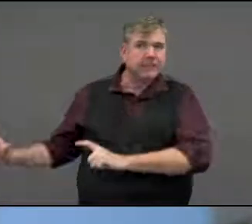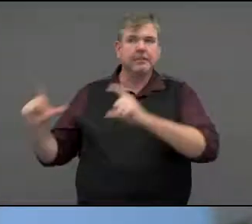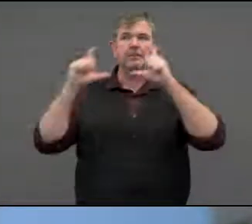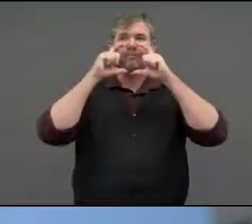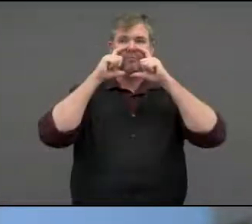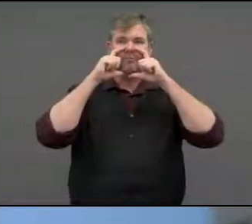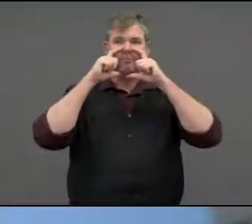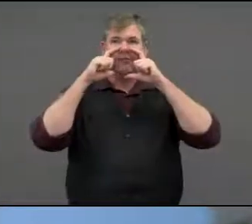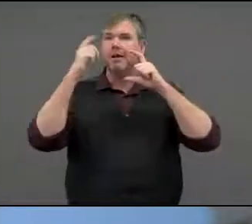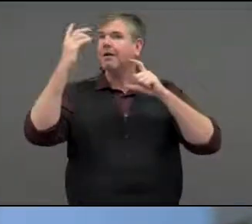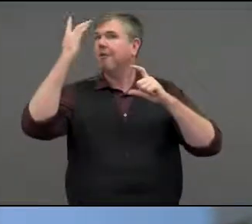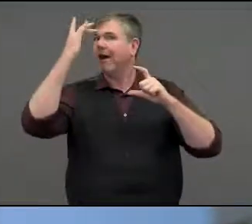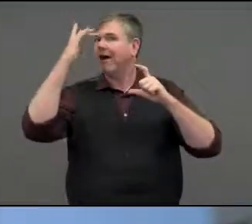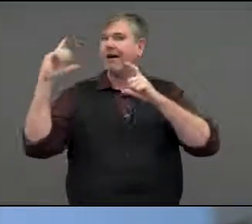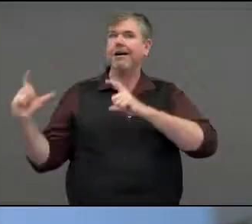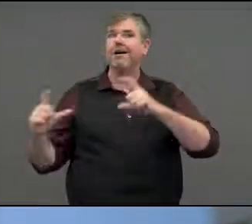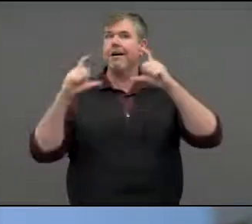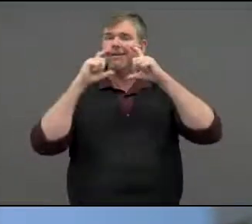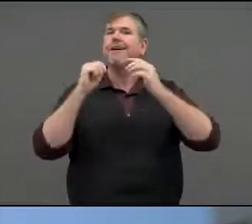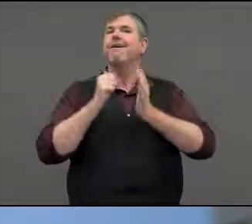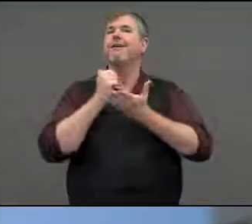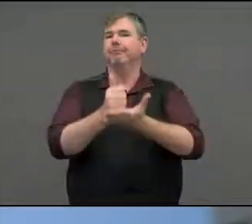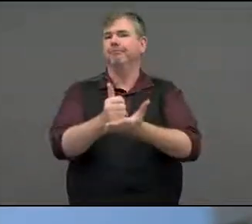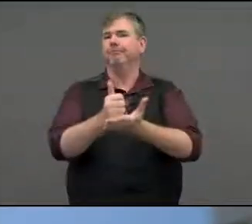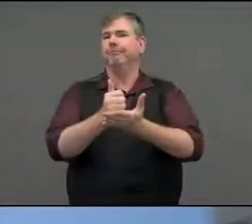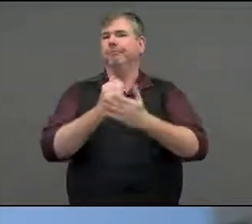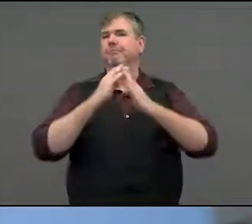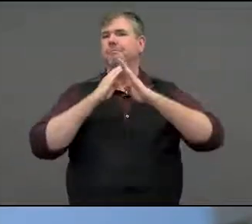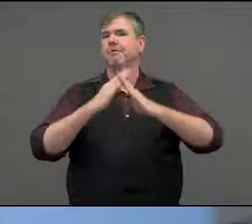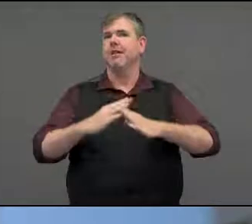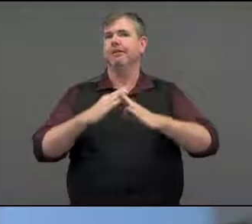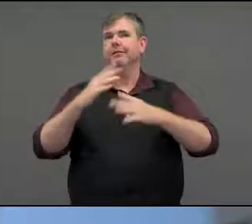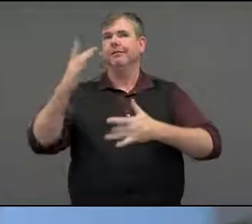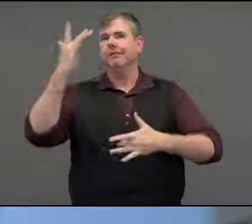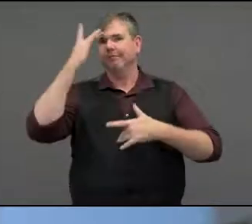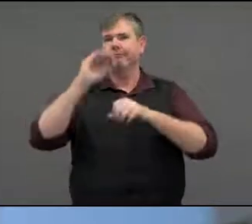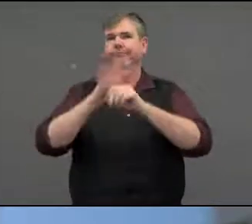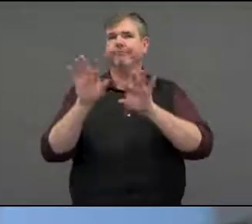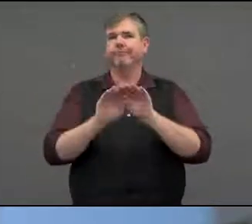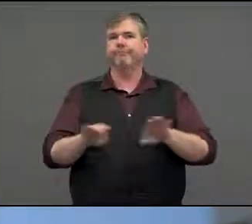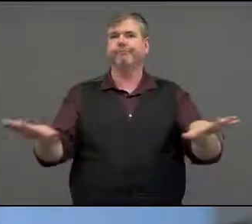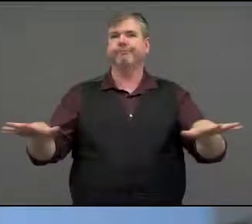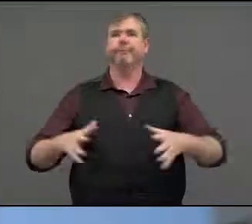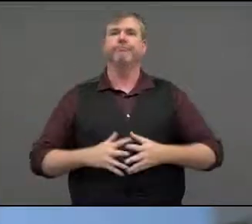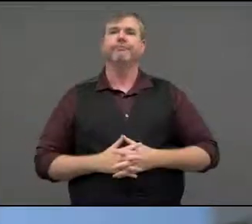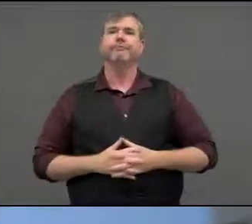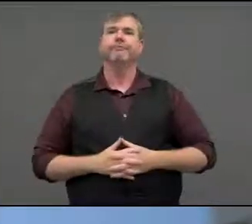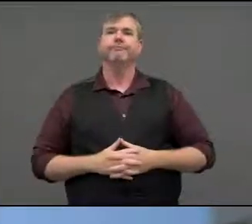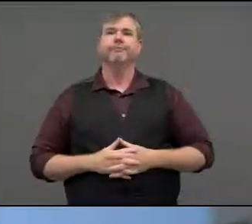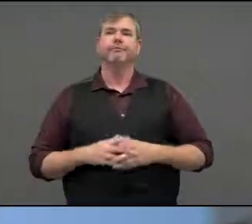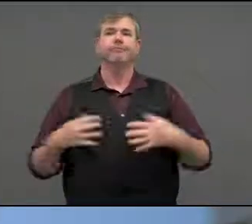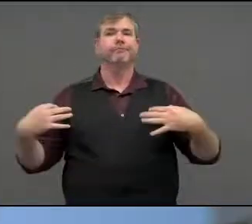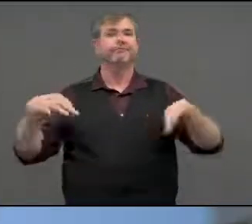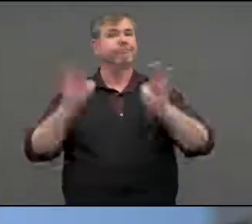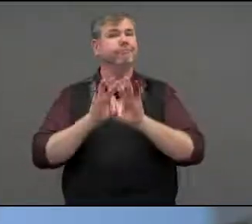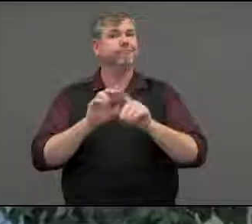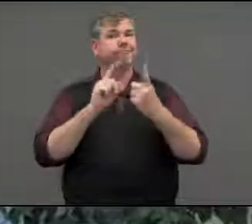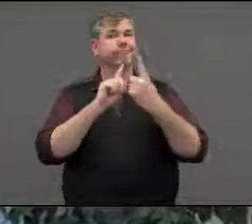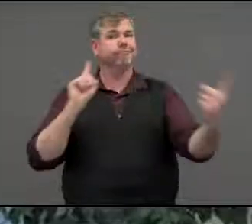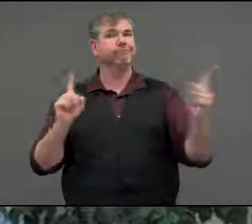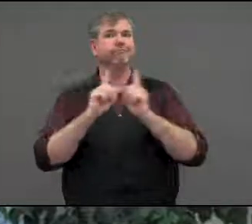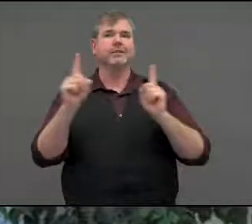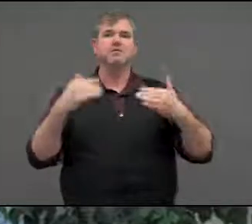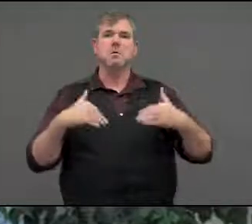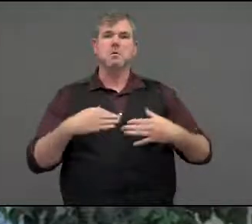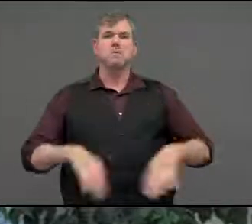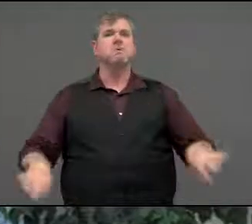So social distancing protocols are really key for preventing the spread of COVID, especially when in the workplace. And going back to the